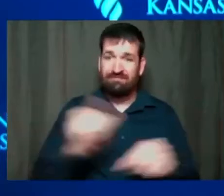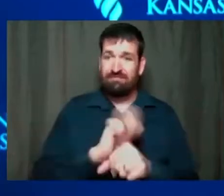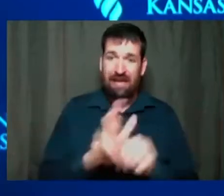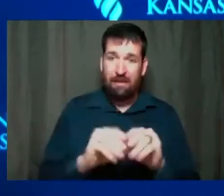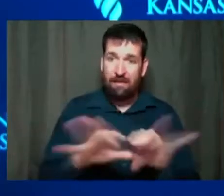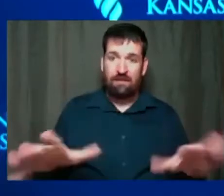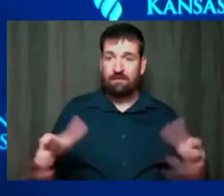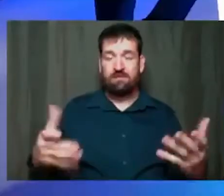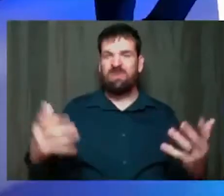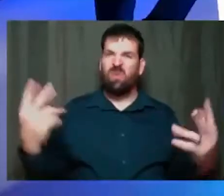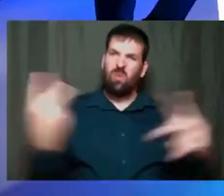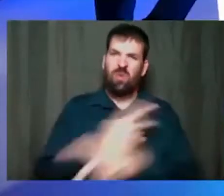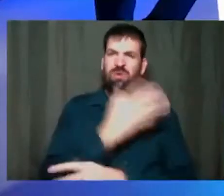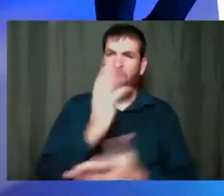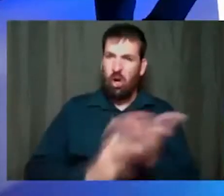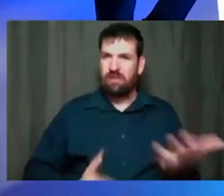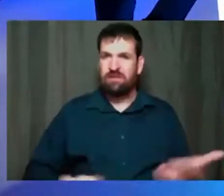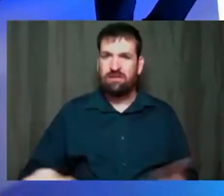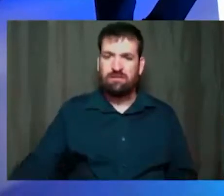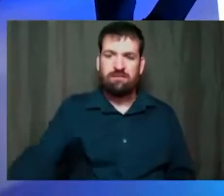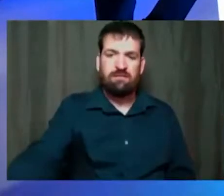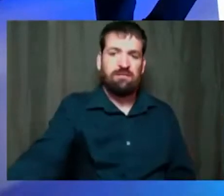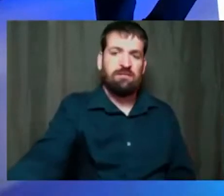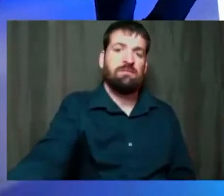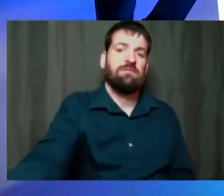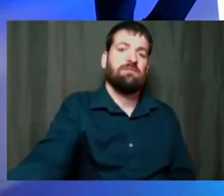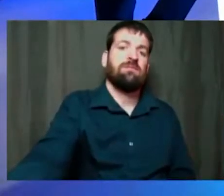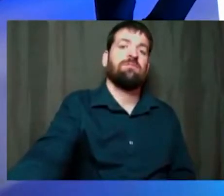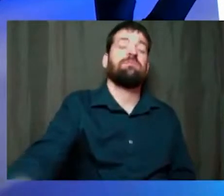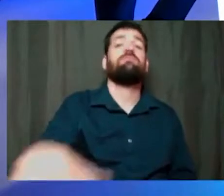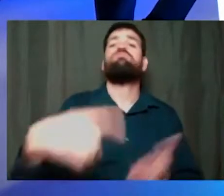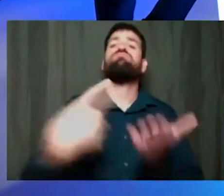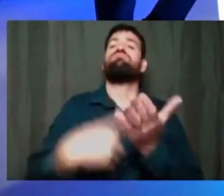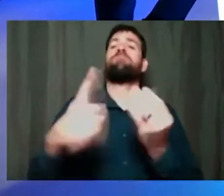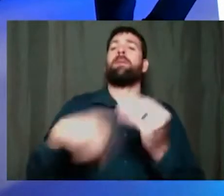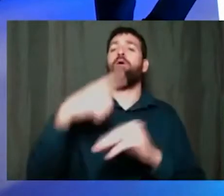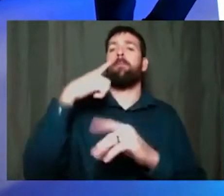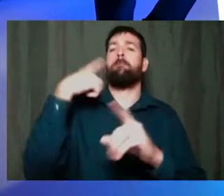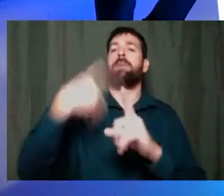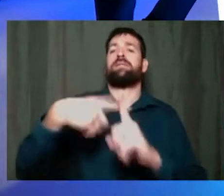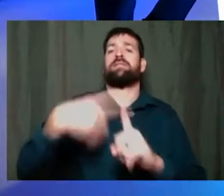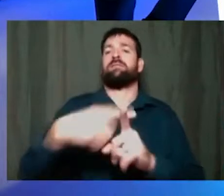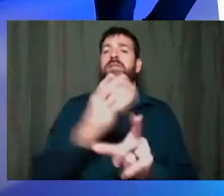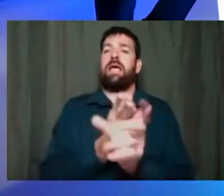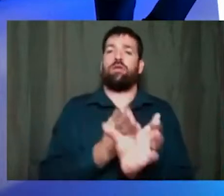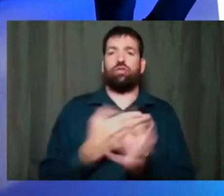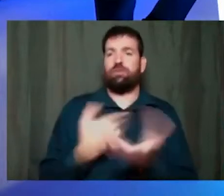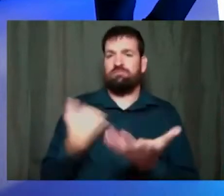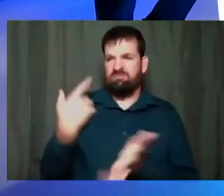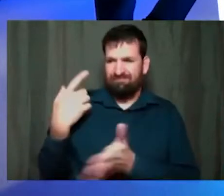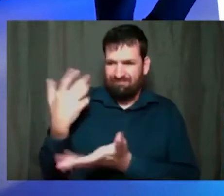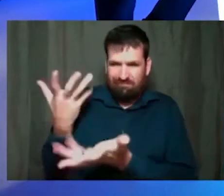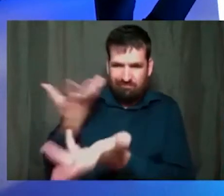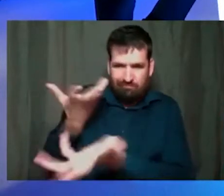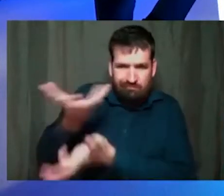of this pandemic. Yeah. Let's talk about positive psychology. What do you talk to your patients about? What do you tell them to do? You kind of have, like I